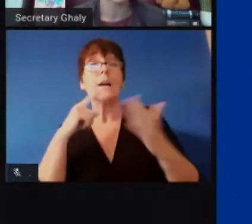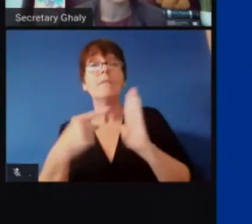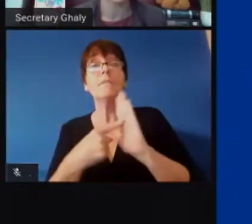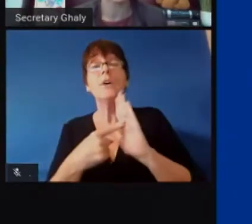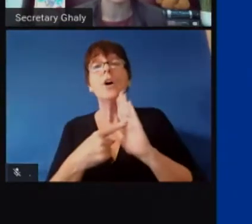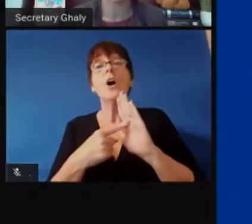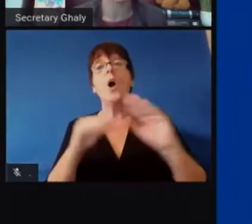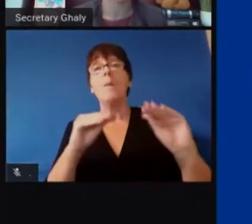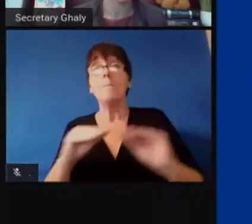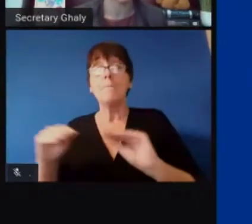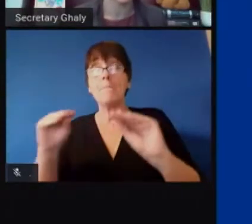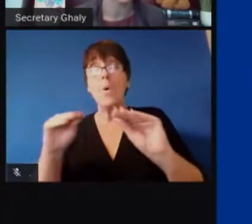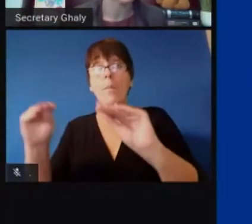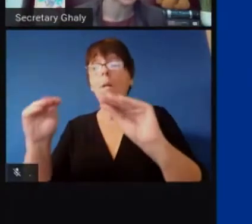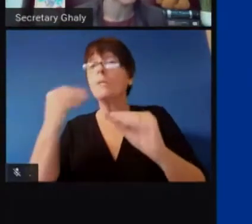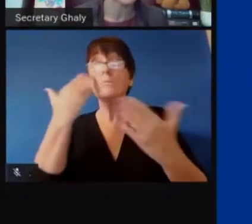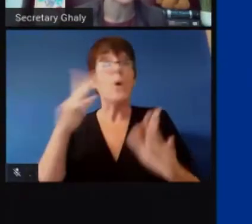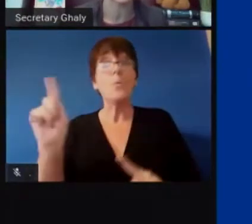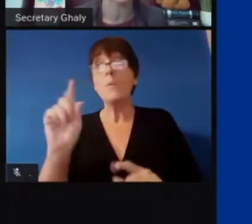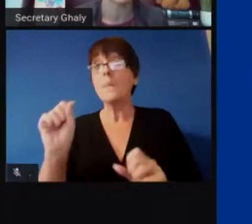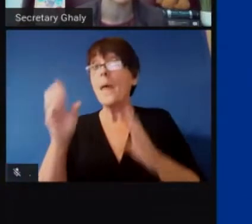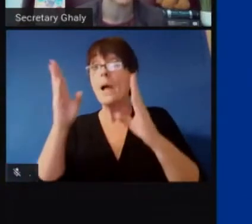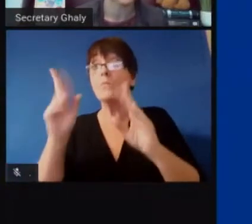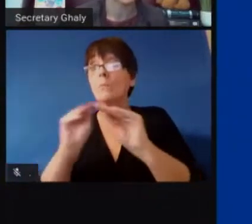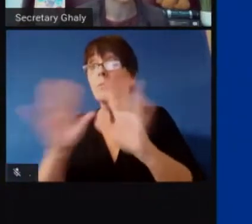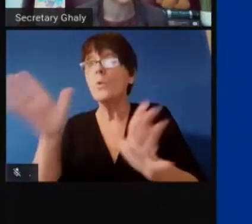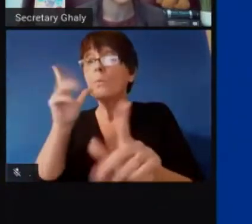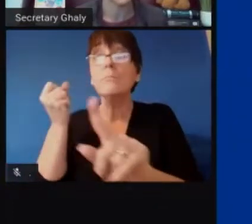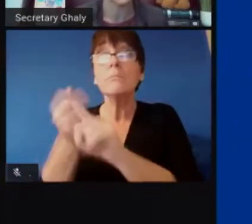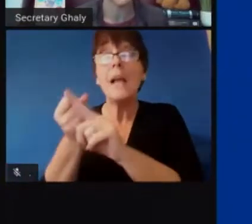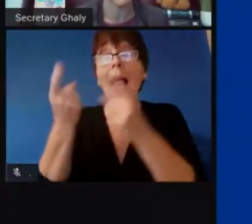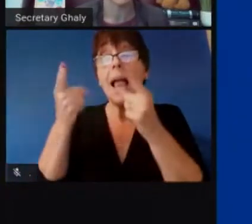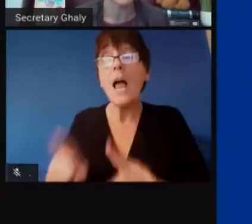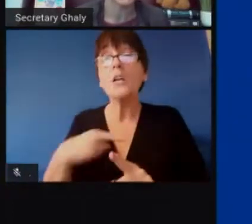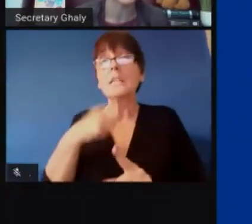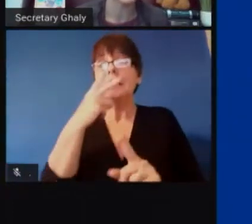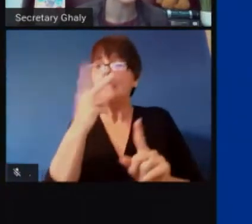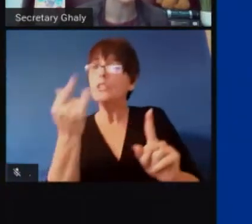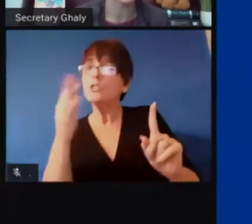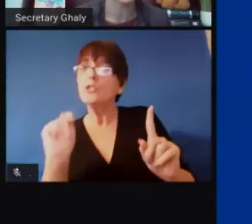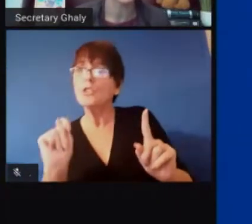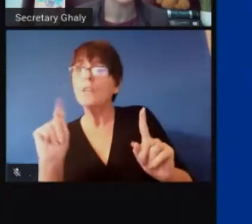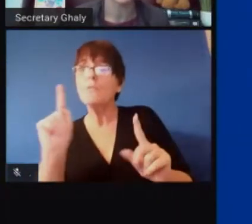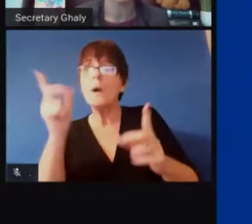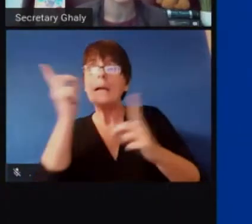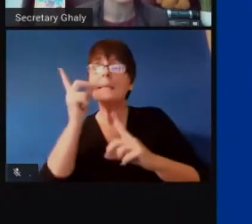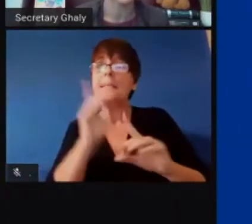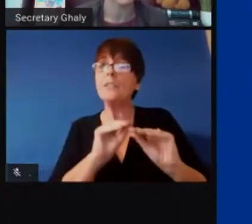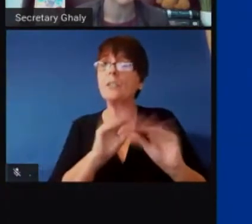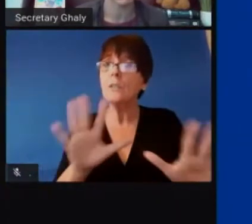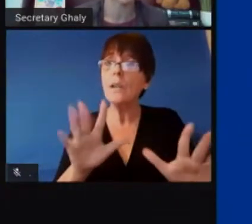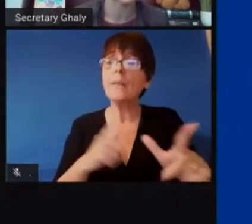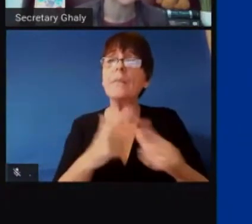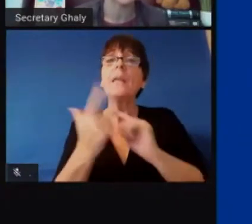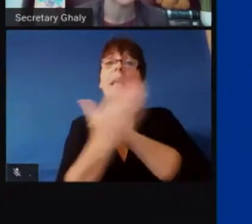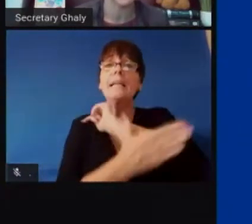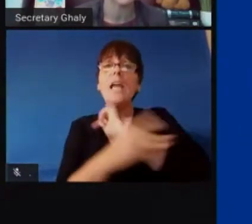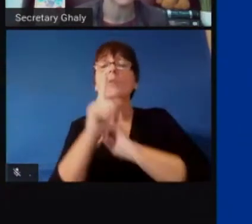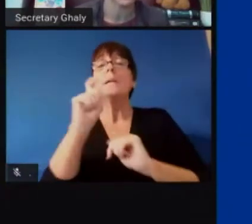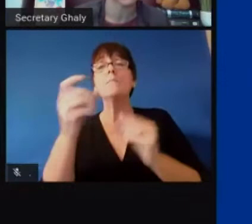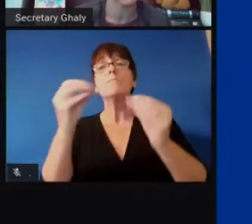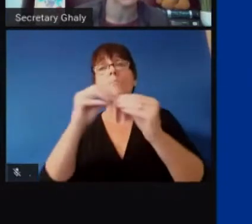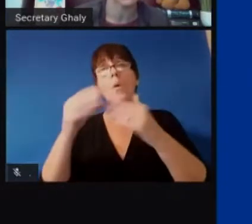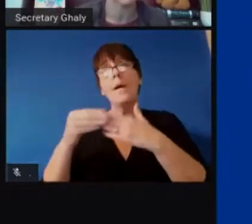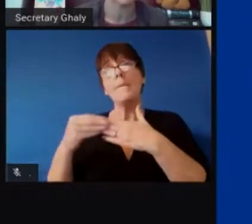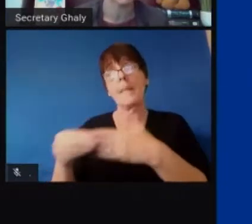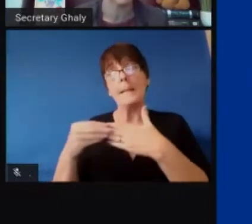testing resources. So sometimes we don't know where a certain outbreak is going to be or where we see shifts in where disease transmission is, and the counties really need more flexibility in